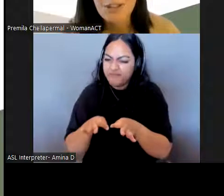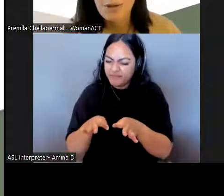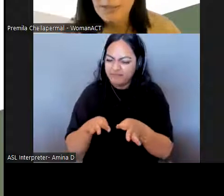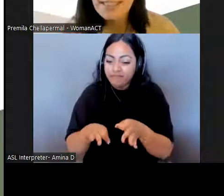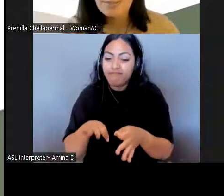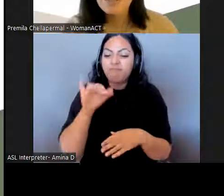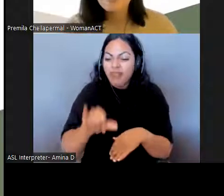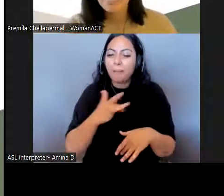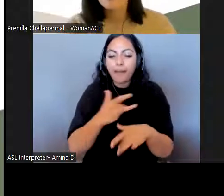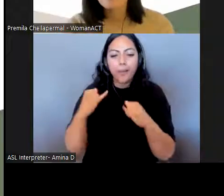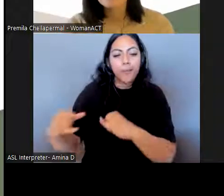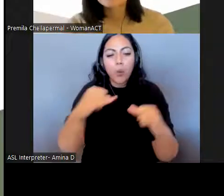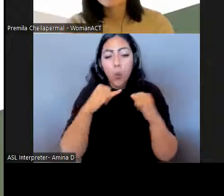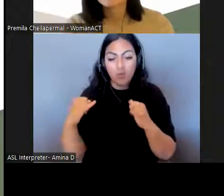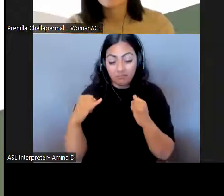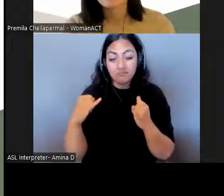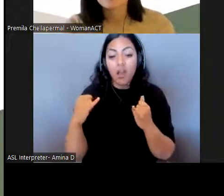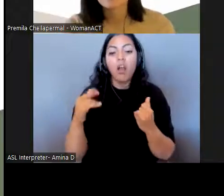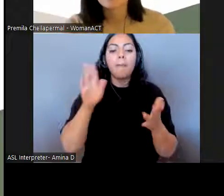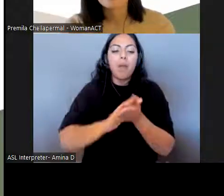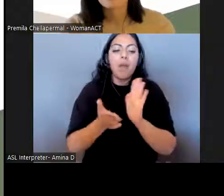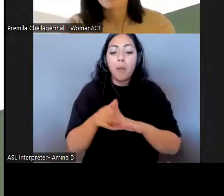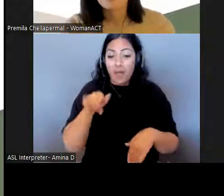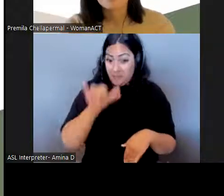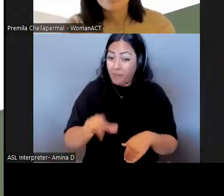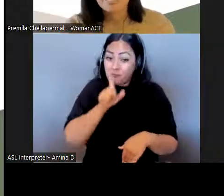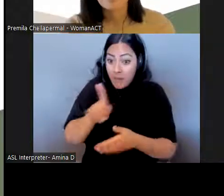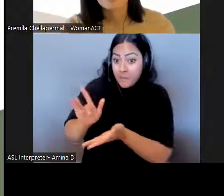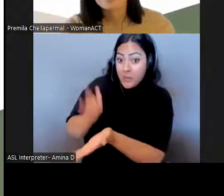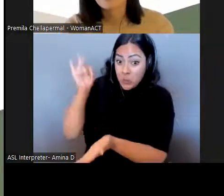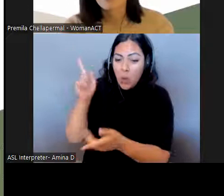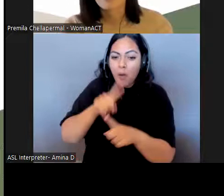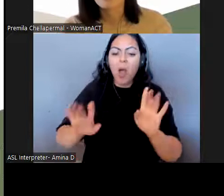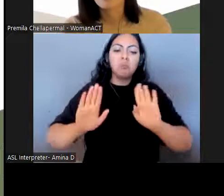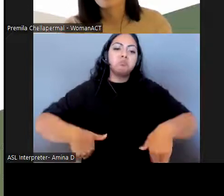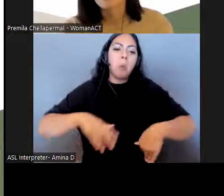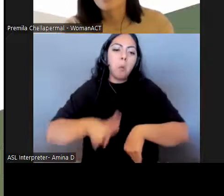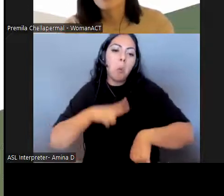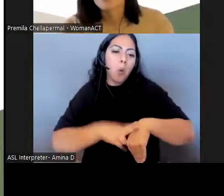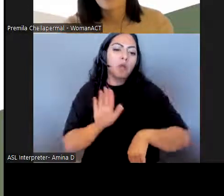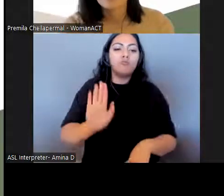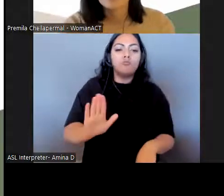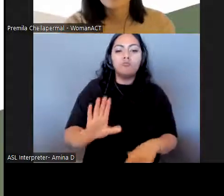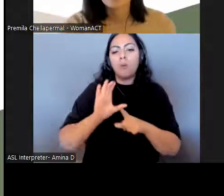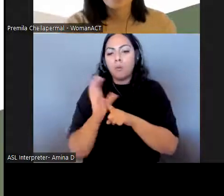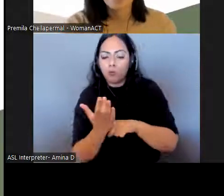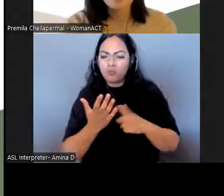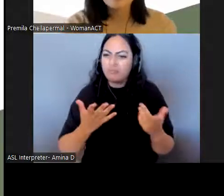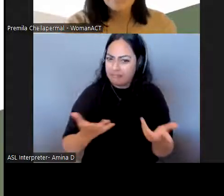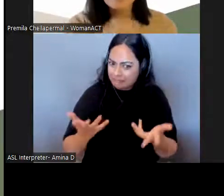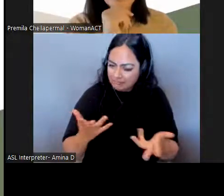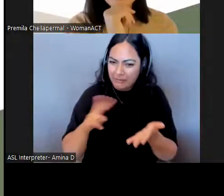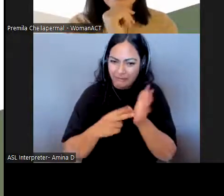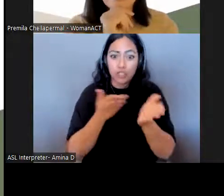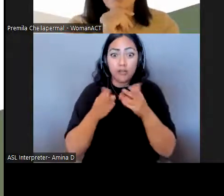could normalize abusive behavior, and in some cases make it difficult to understand and identify economic abuse by service providers.